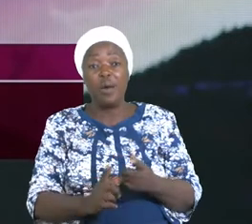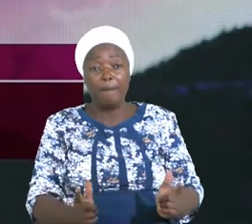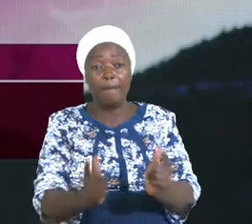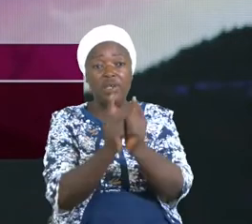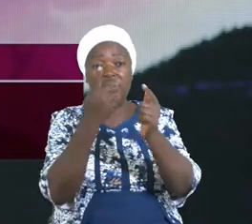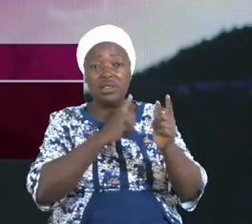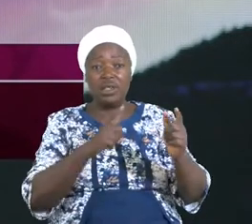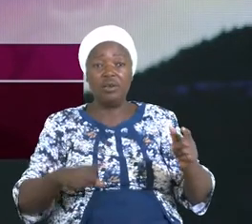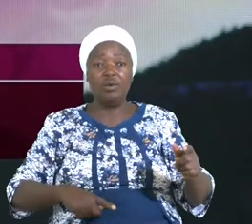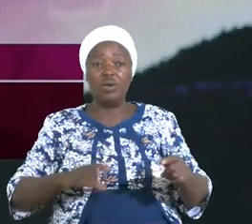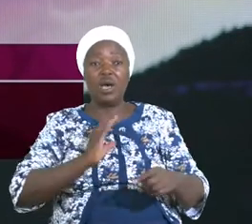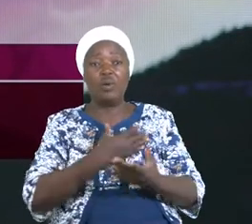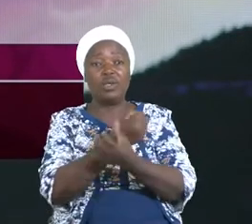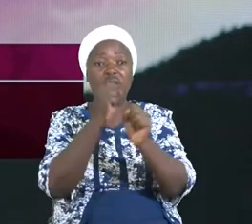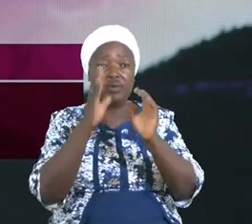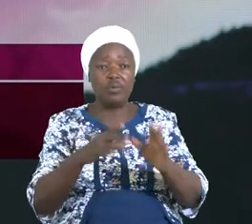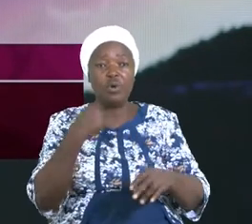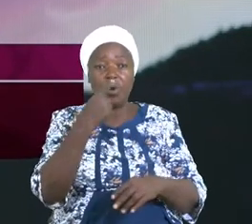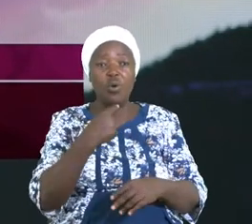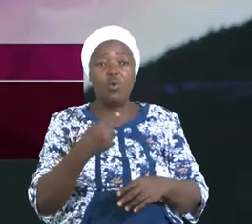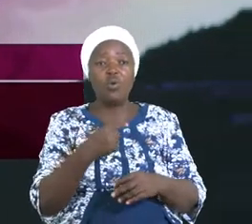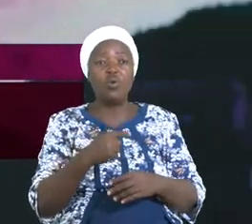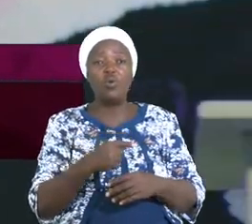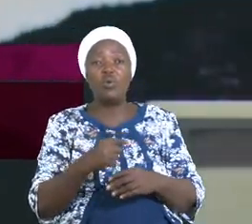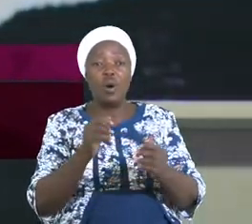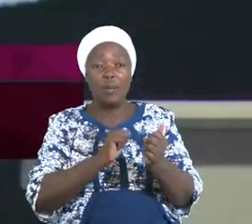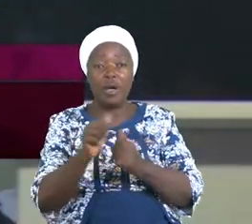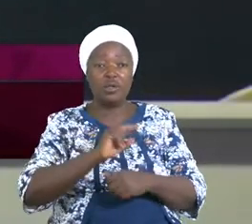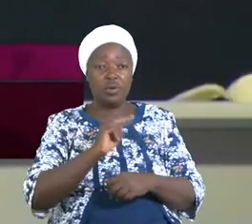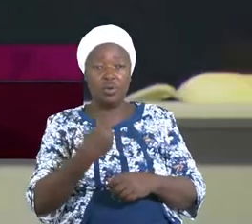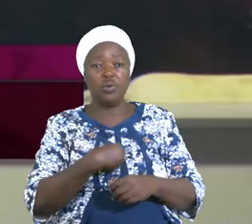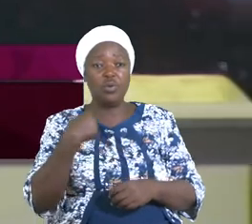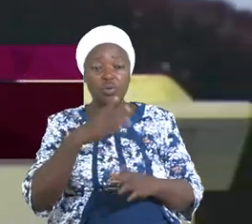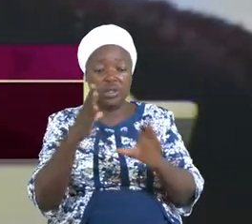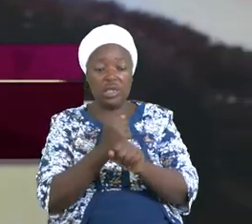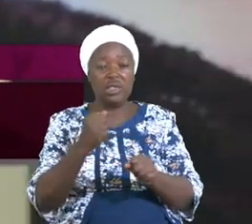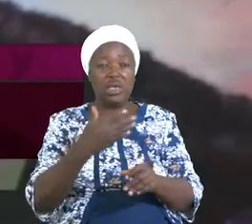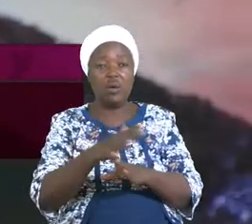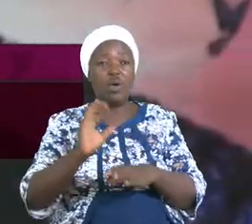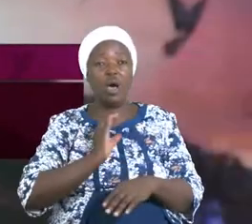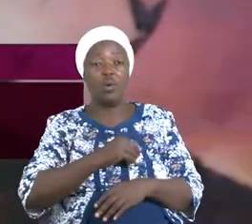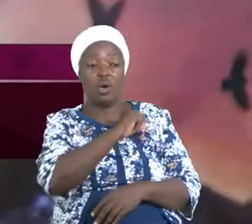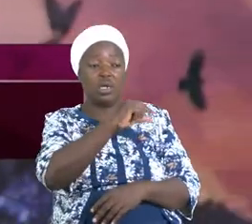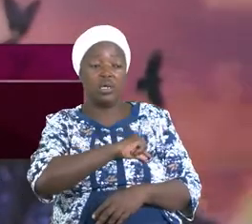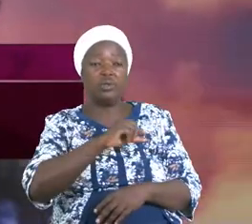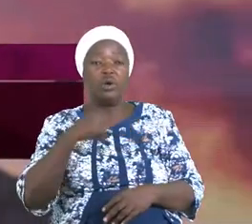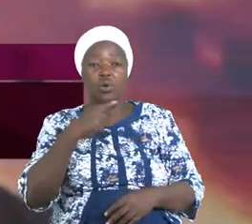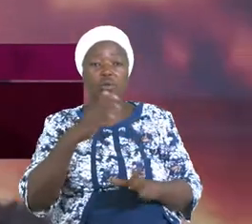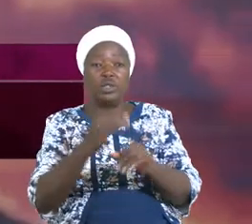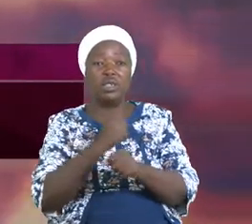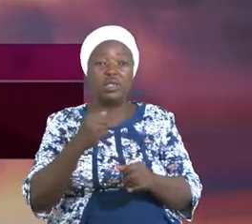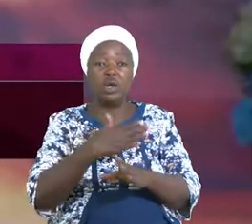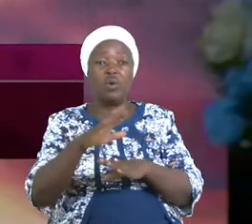Savior, who pardons us, who takes away our guilt, who takes away our